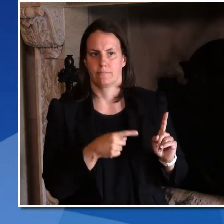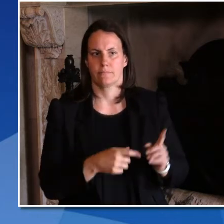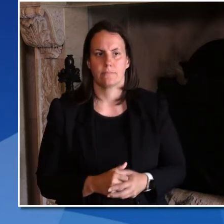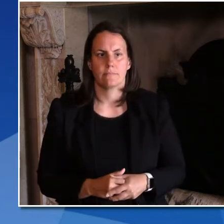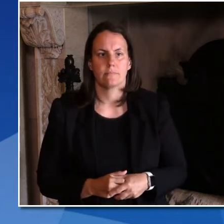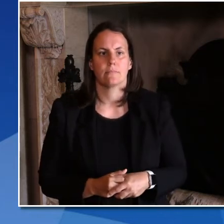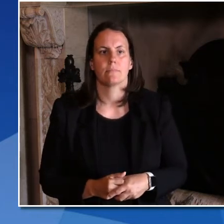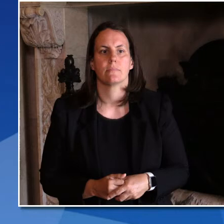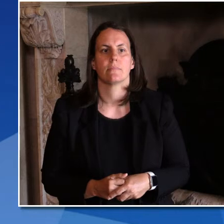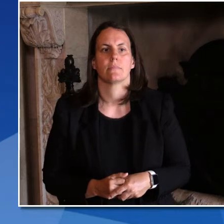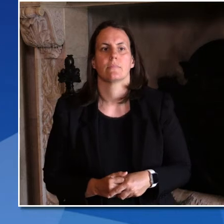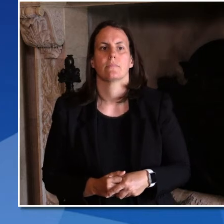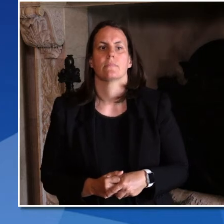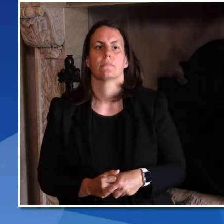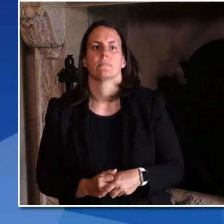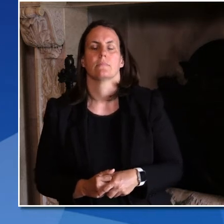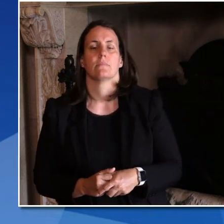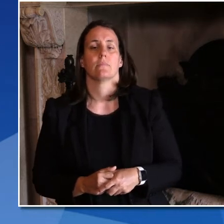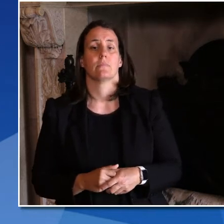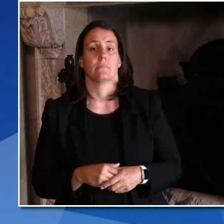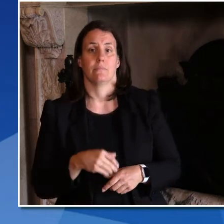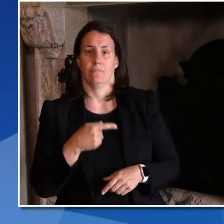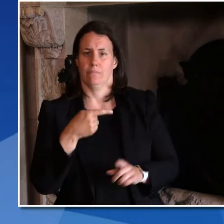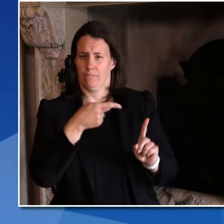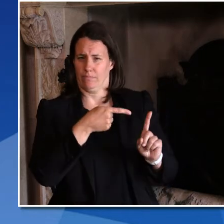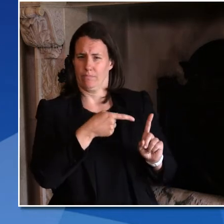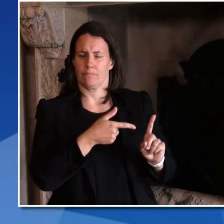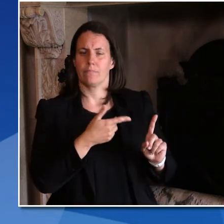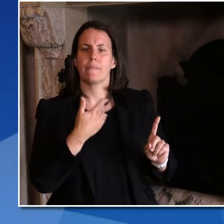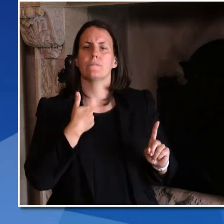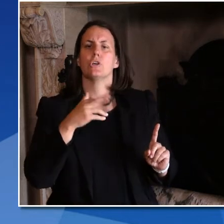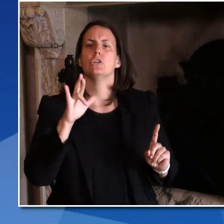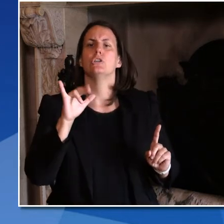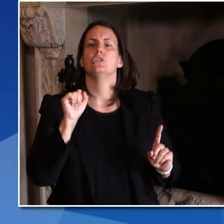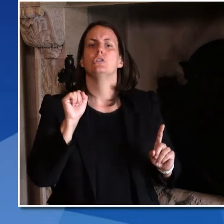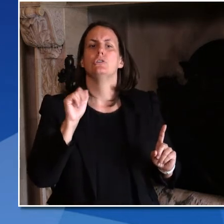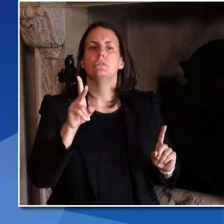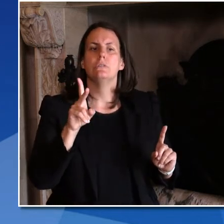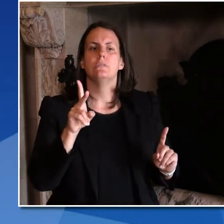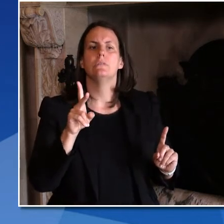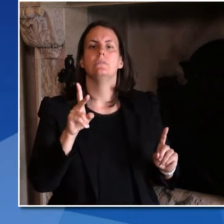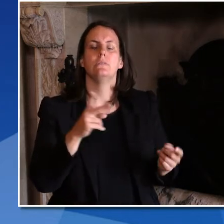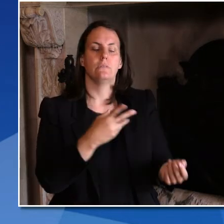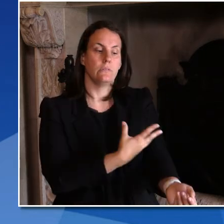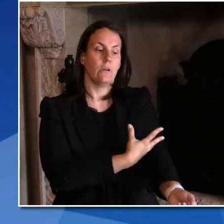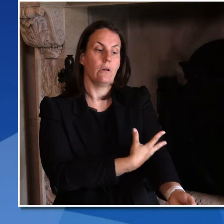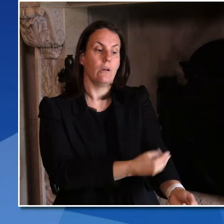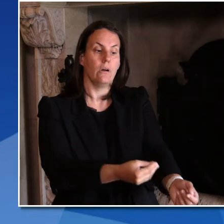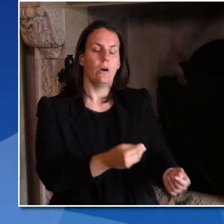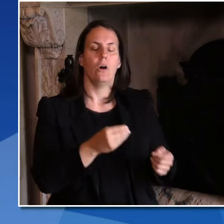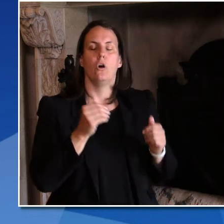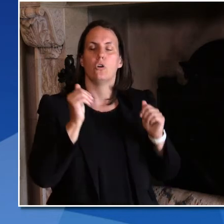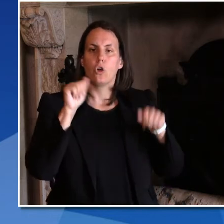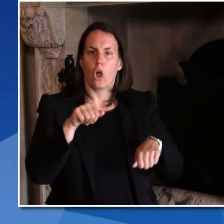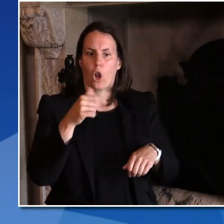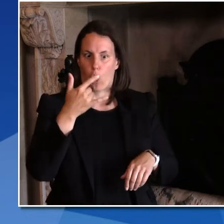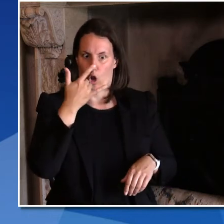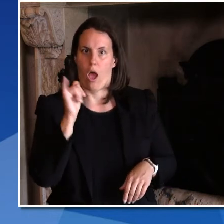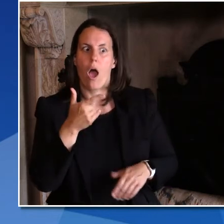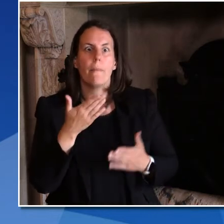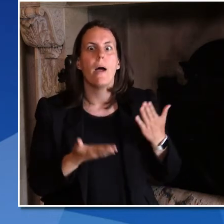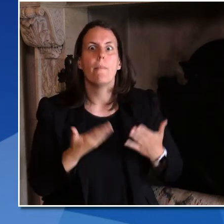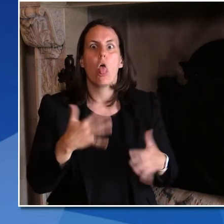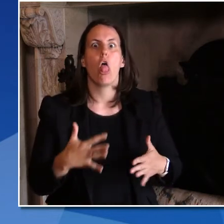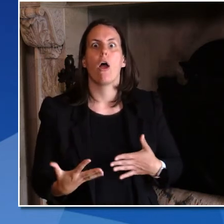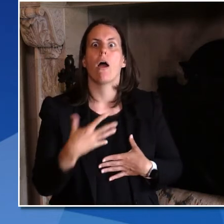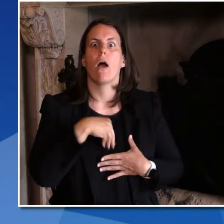a risk of kind of resulting in a lot of false positives when it's done in a population with low prevalence for the